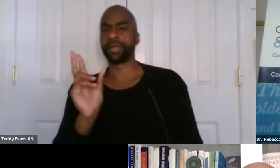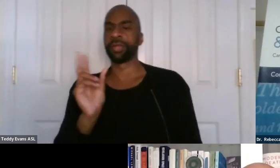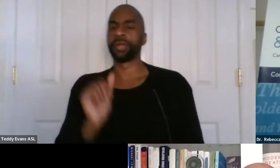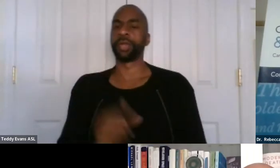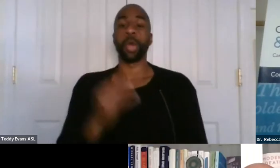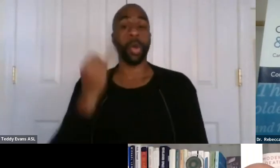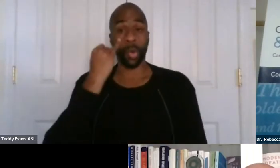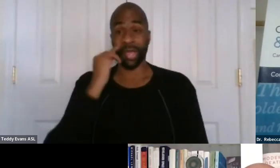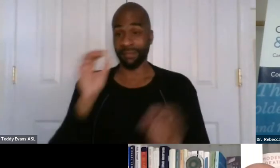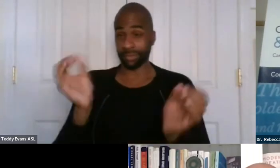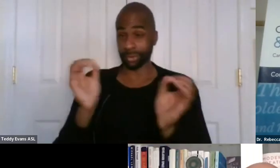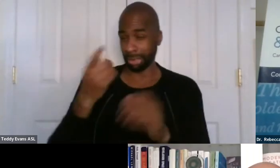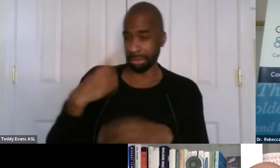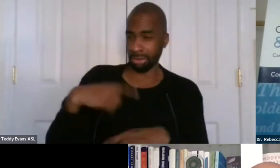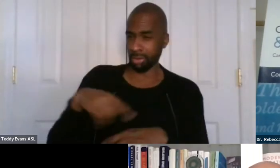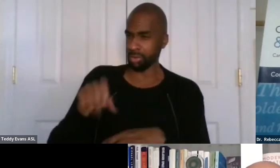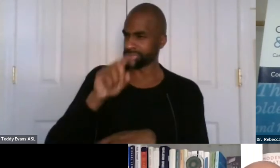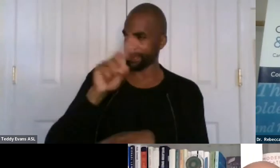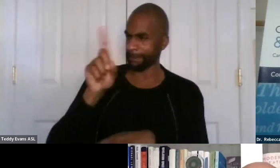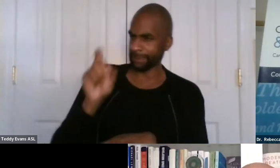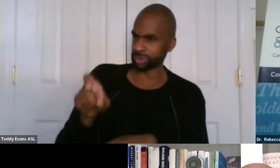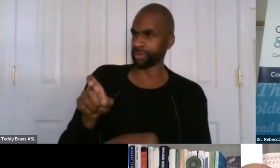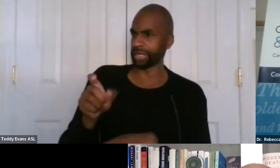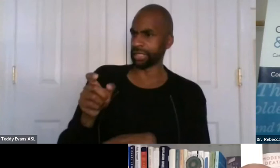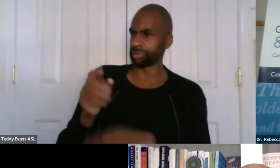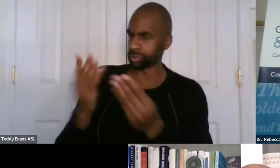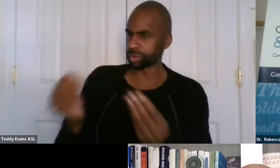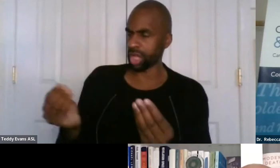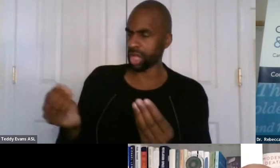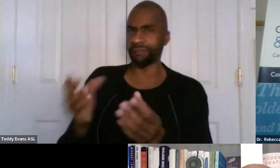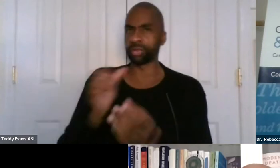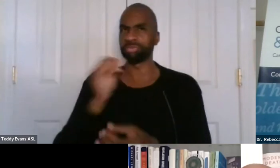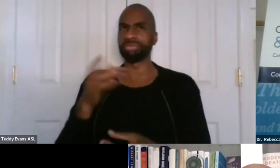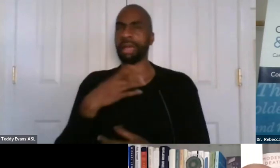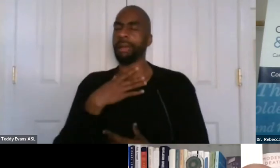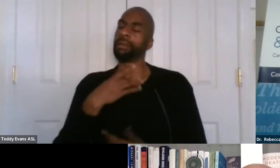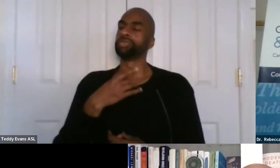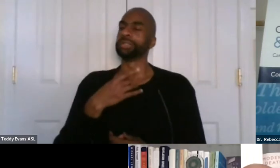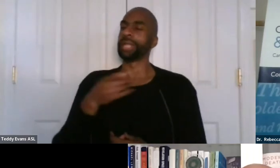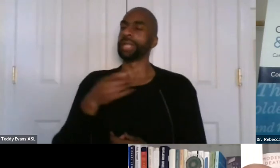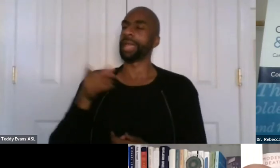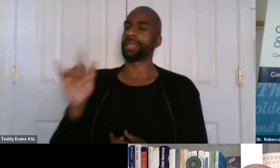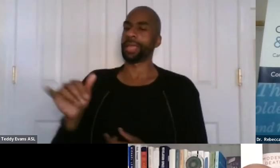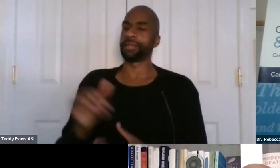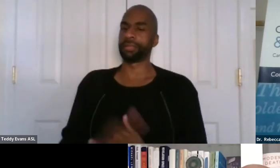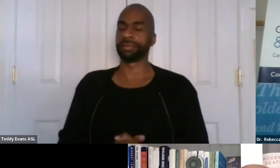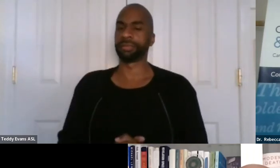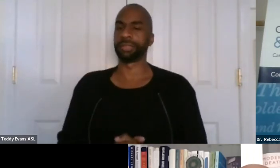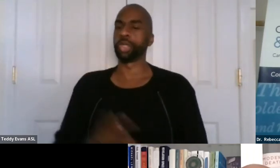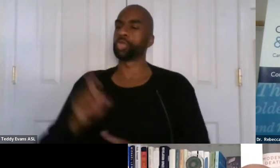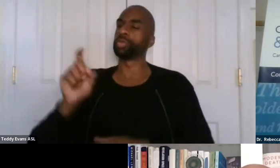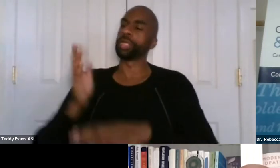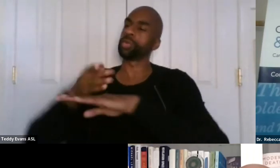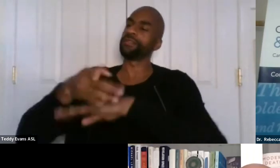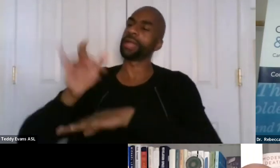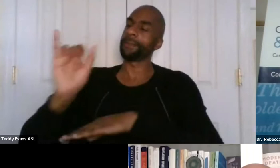anymore. And I think that's the other thing that we need to overcome, is to make sure that we don't treat people